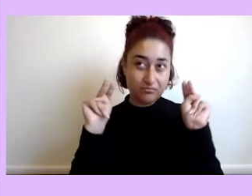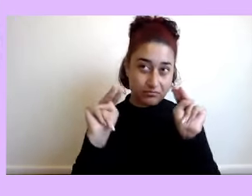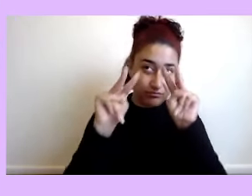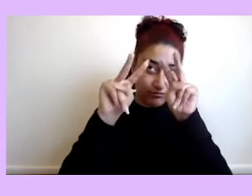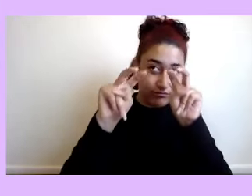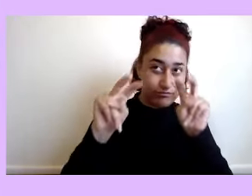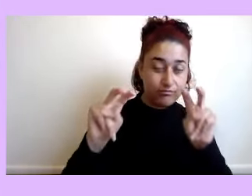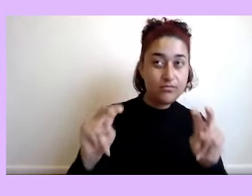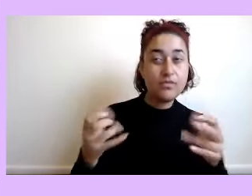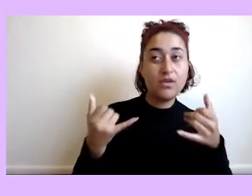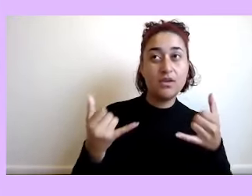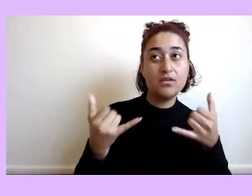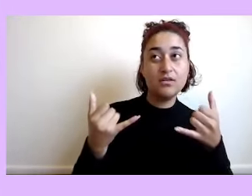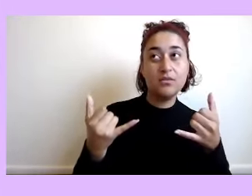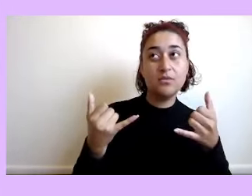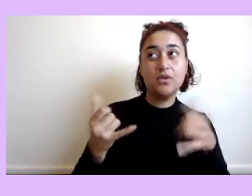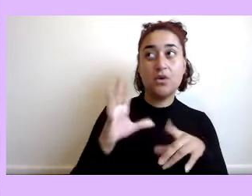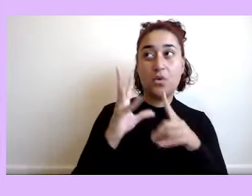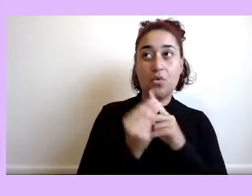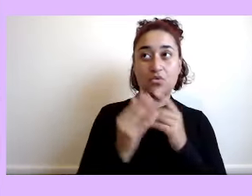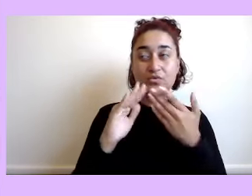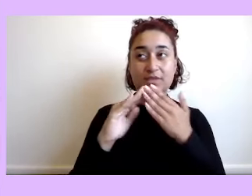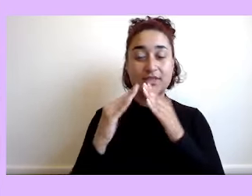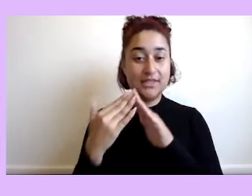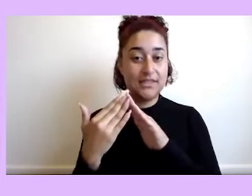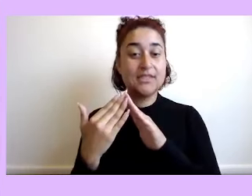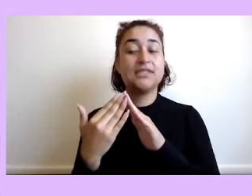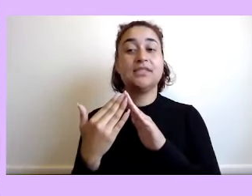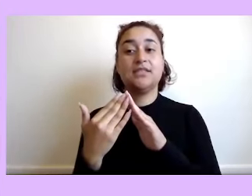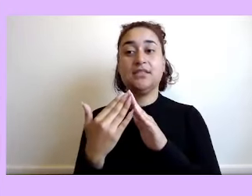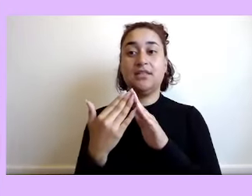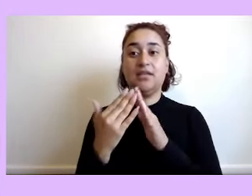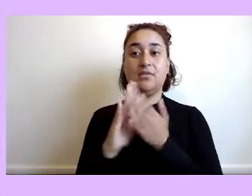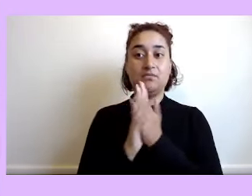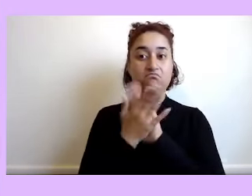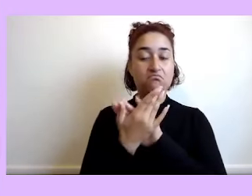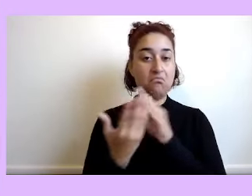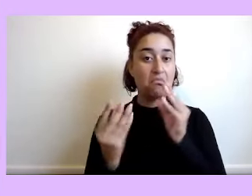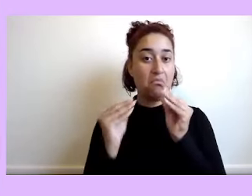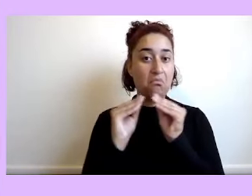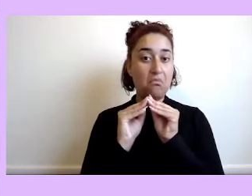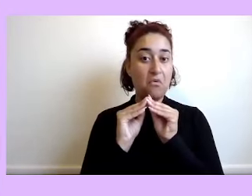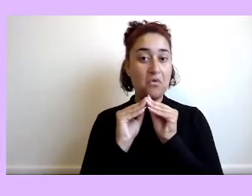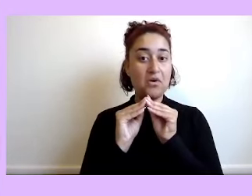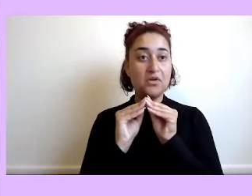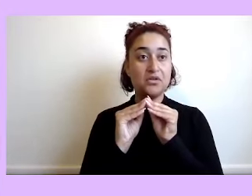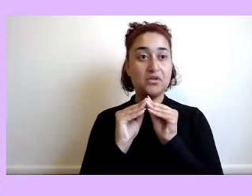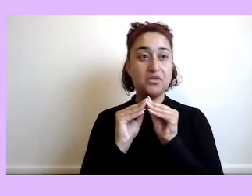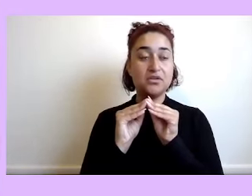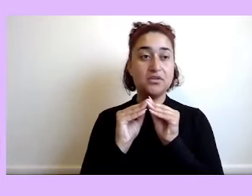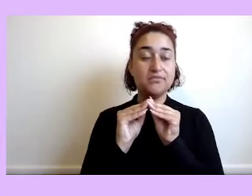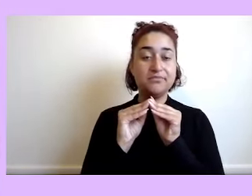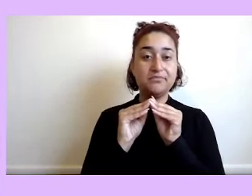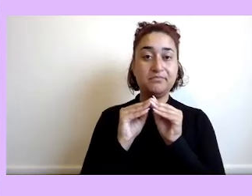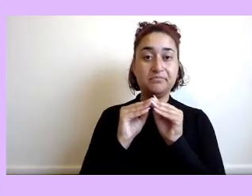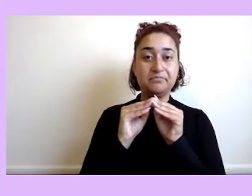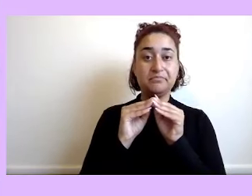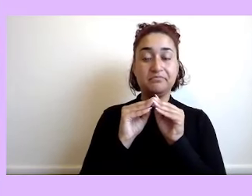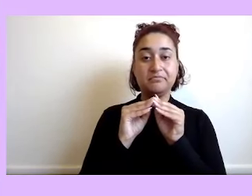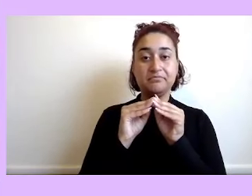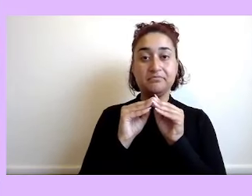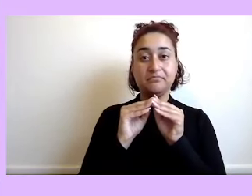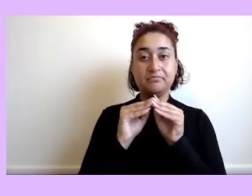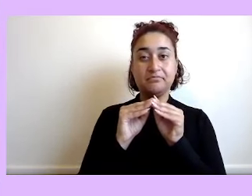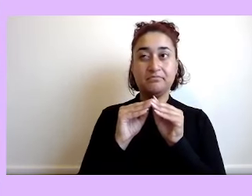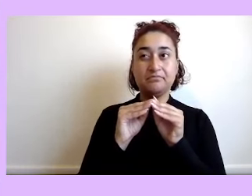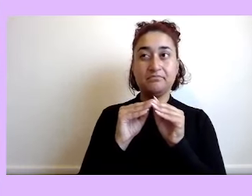contemporary regular culture of the city and having to be more flat-footed and sort of objective